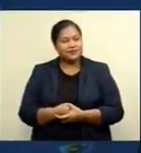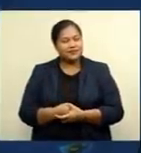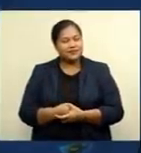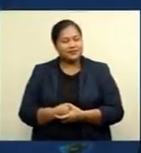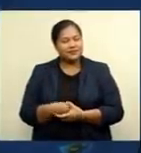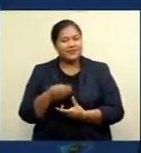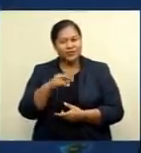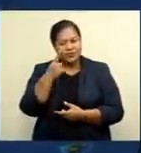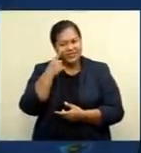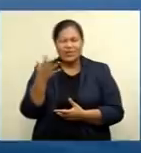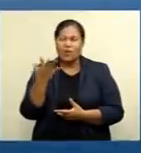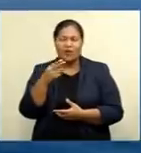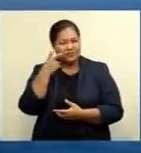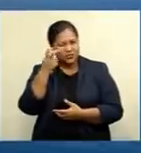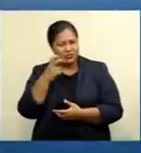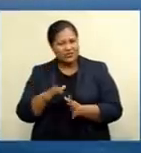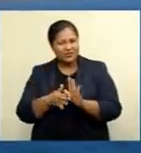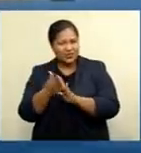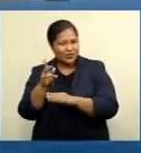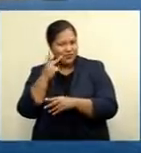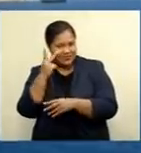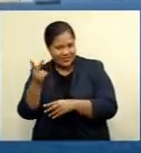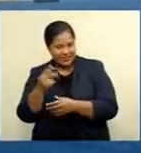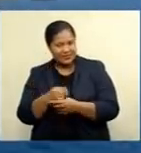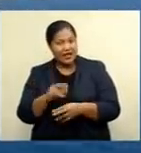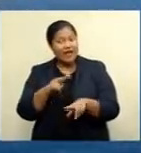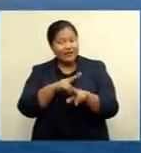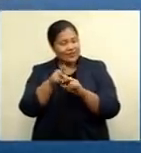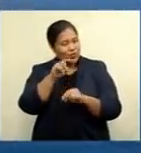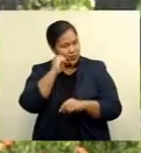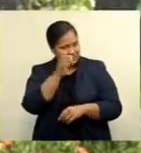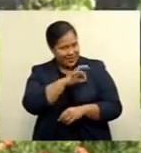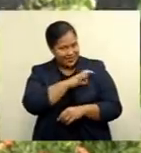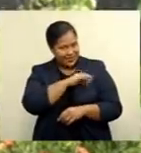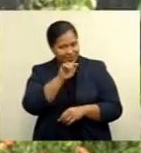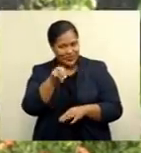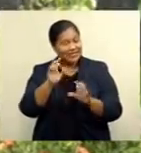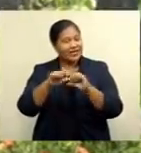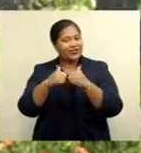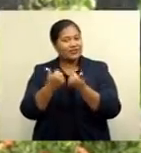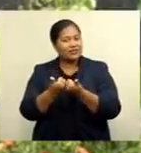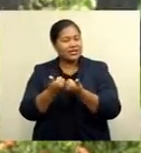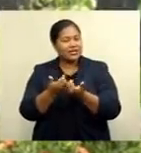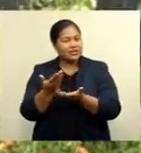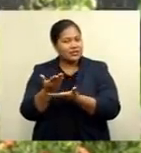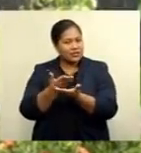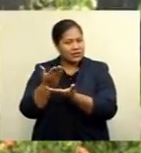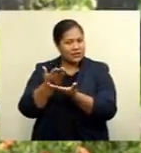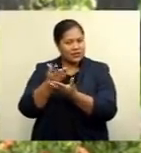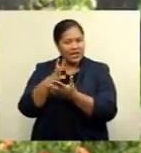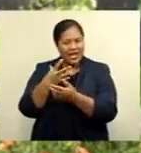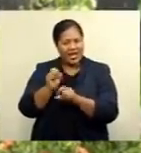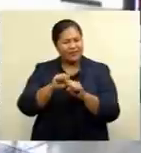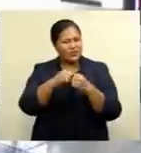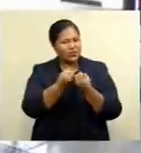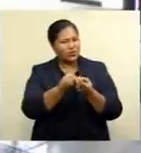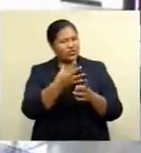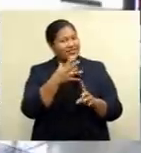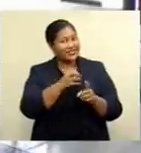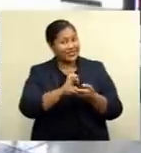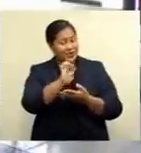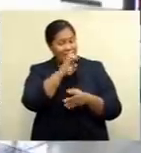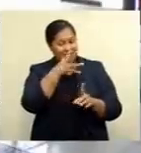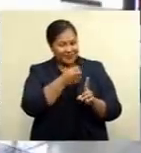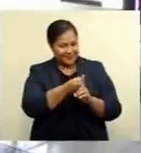where tourists go in Fiji. Fiji will greatly benefit from these bilateral agreements, given the socio-economic impact of